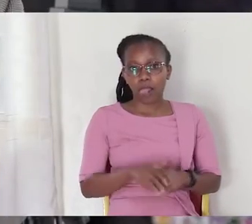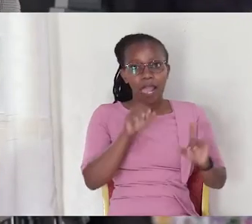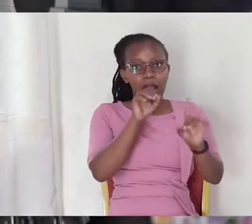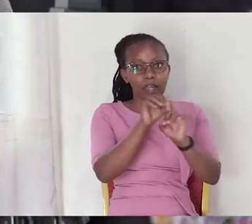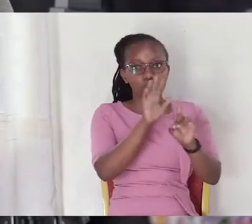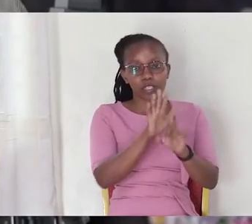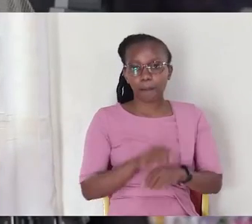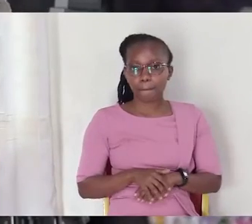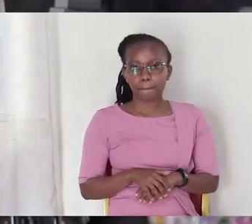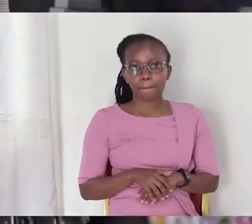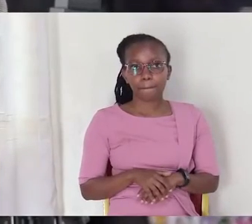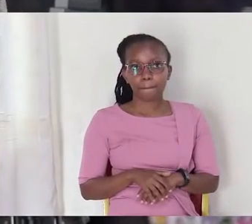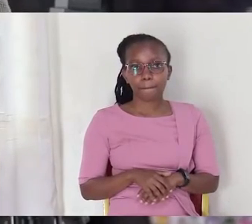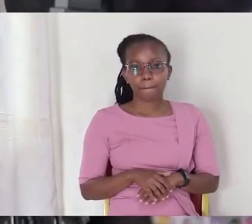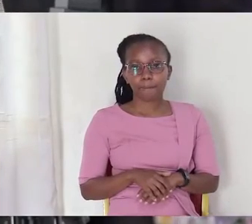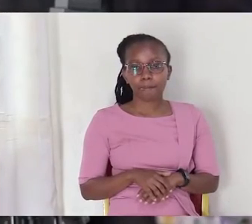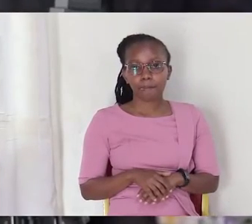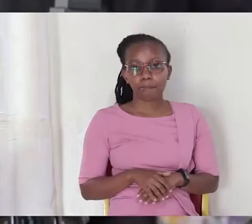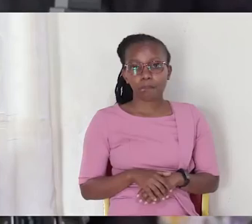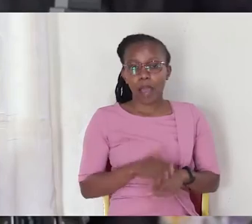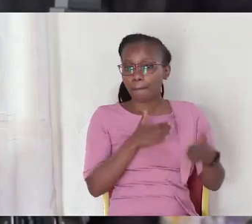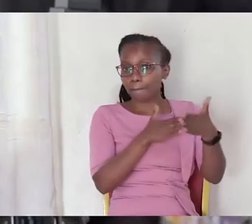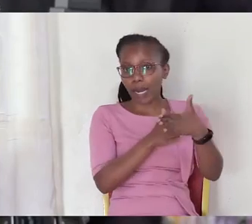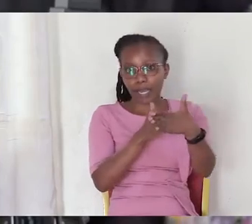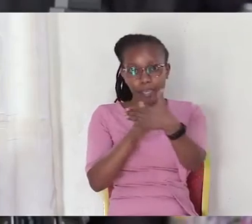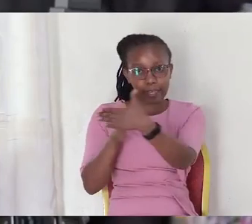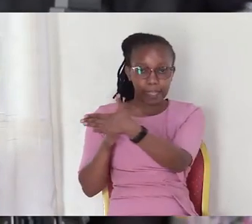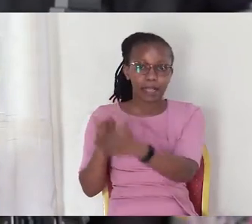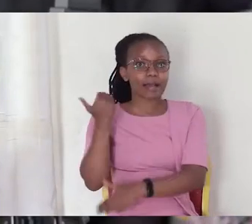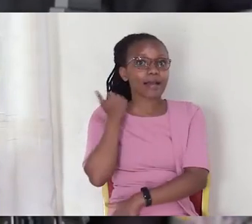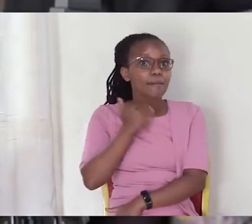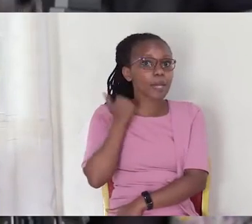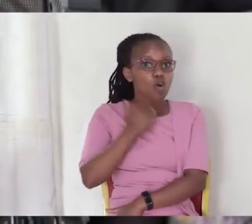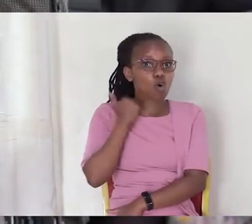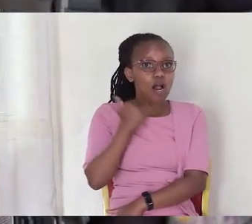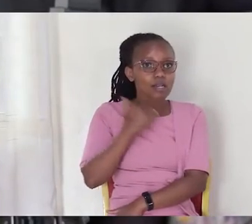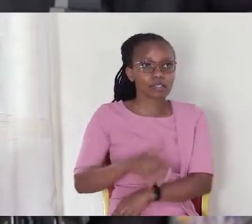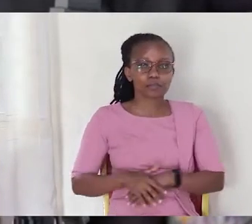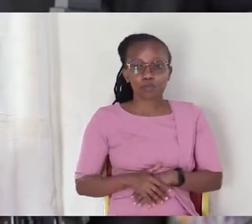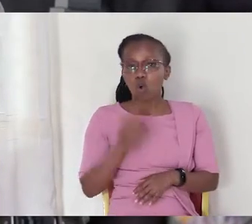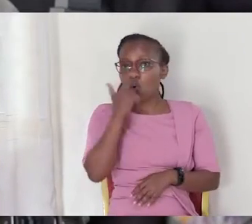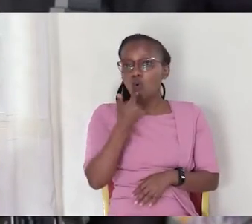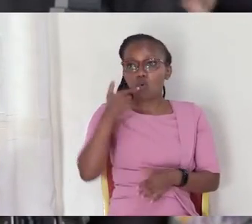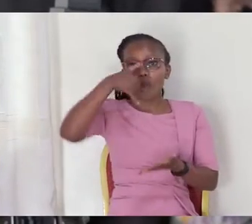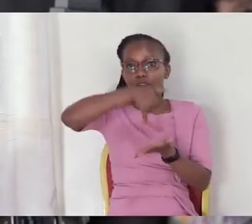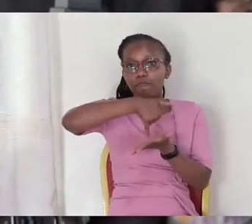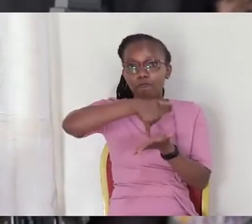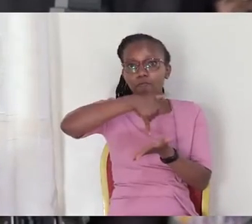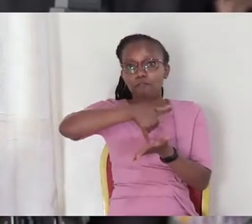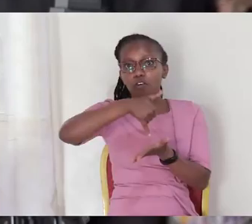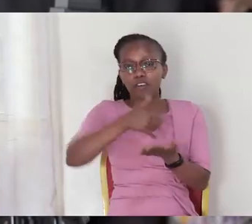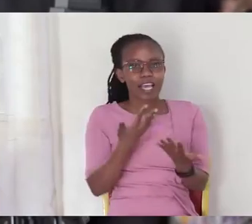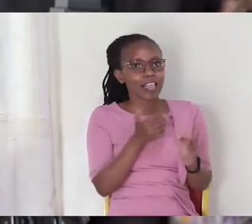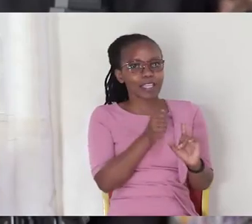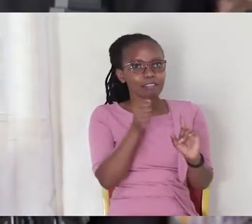exposing, barring, and restricting criminals who are also involved in this kind of